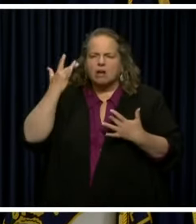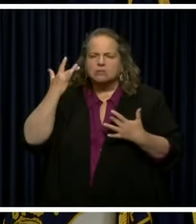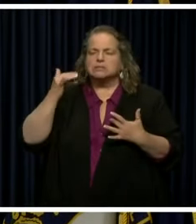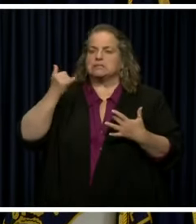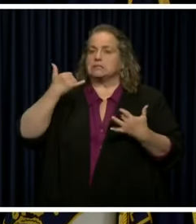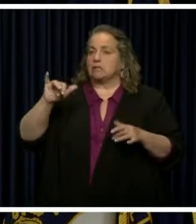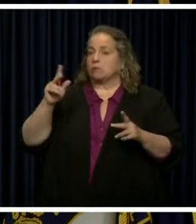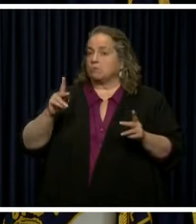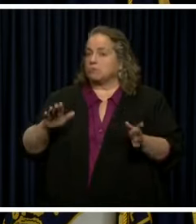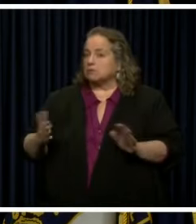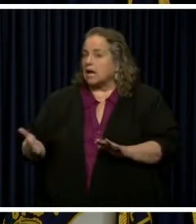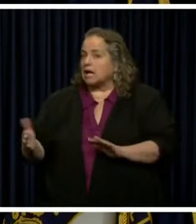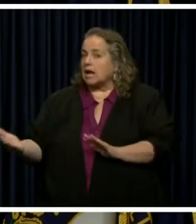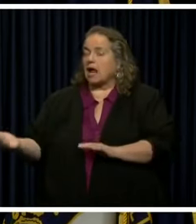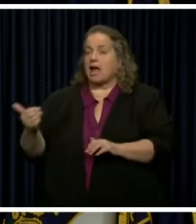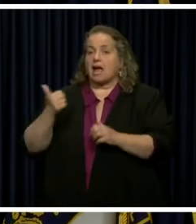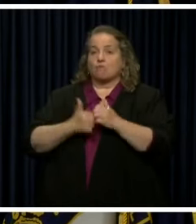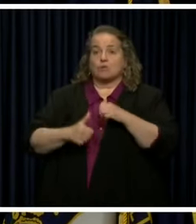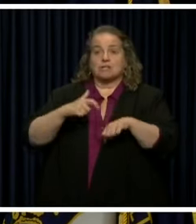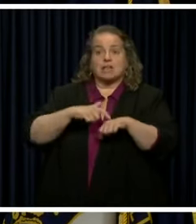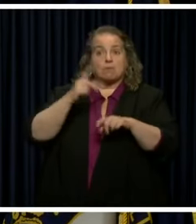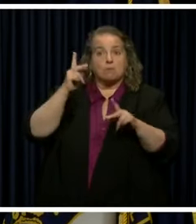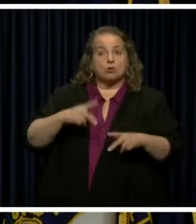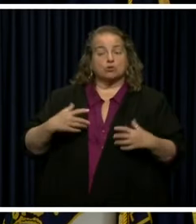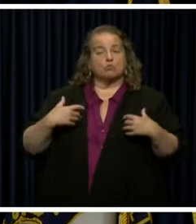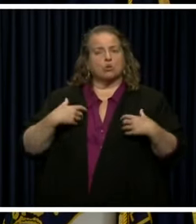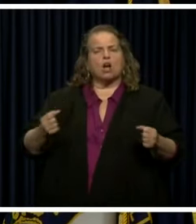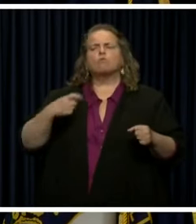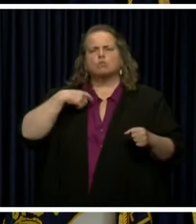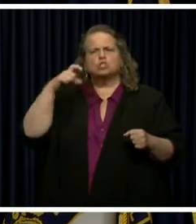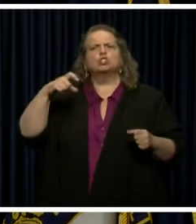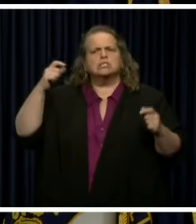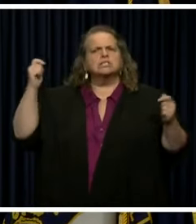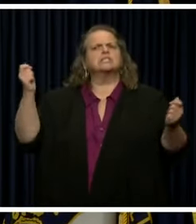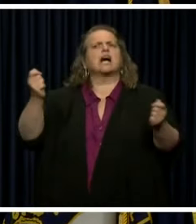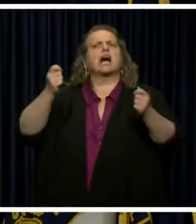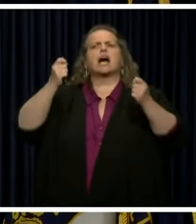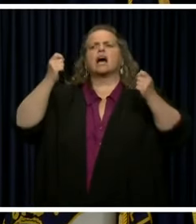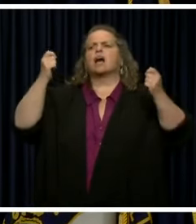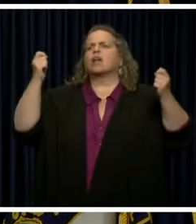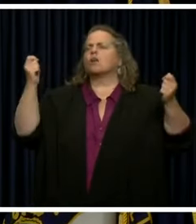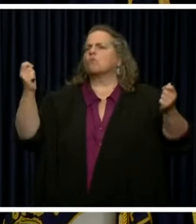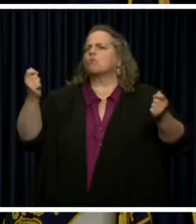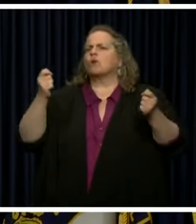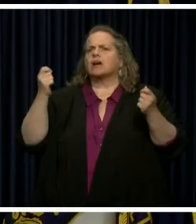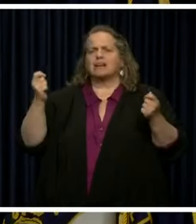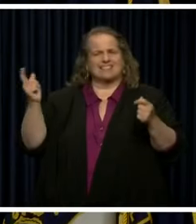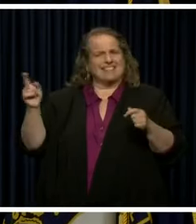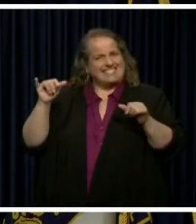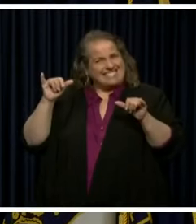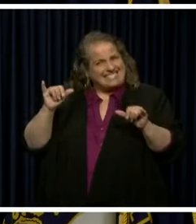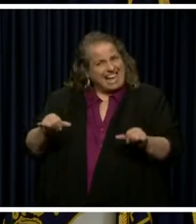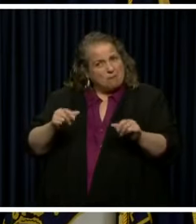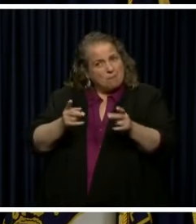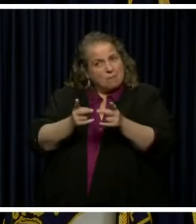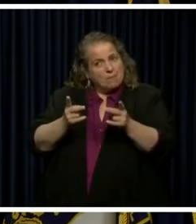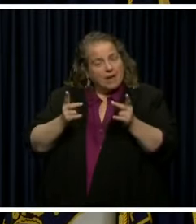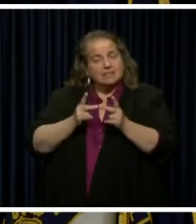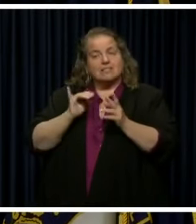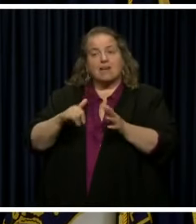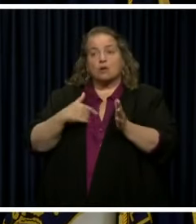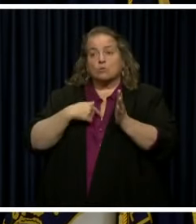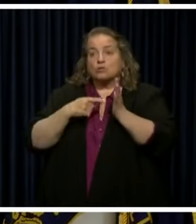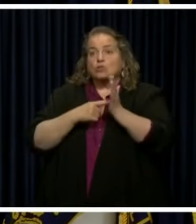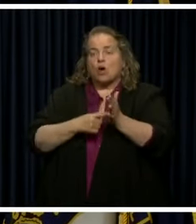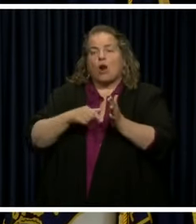from us. And every time somebody recovers, it ought to be a celebration. Now, this is the same facility that we have